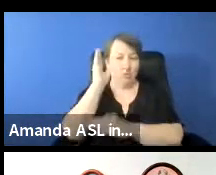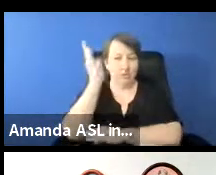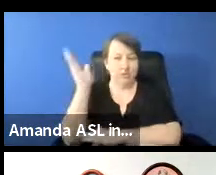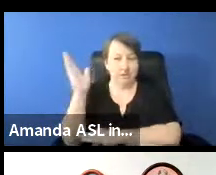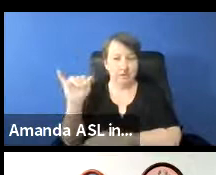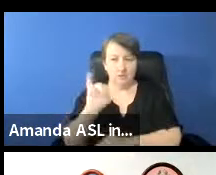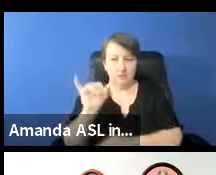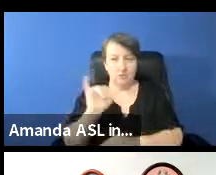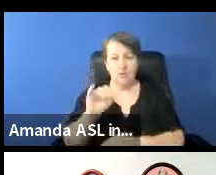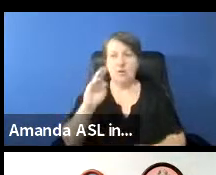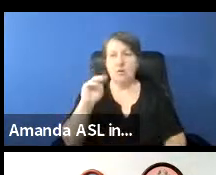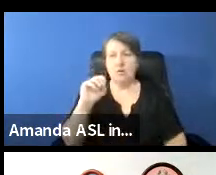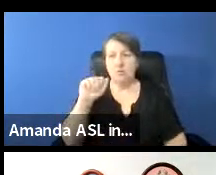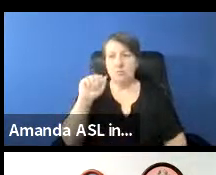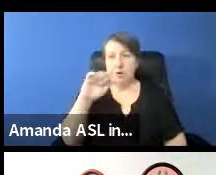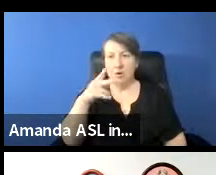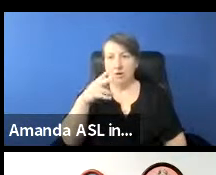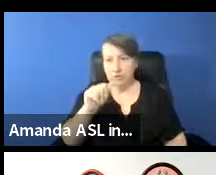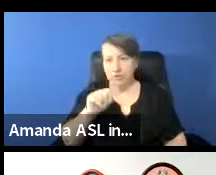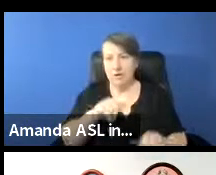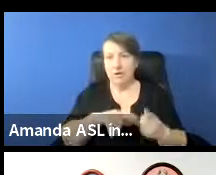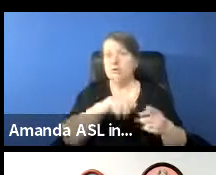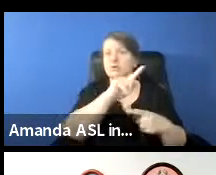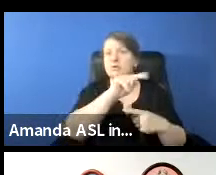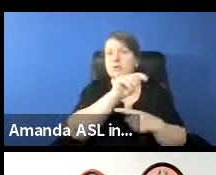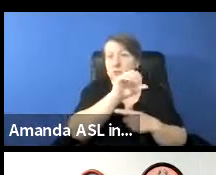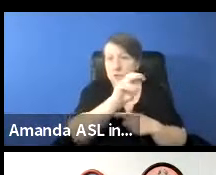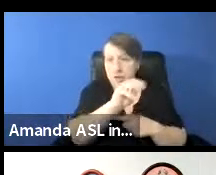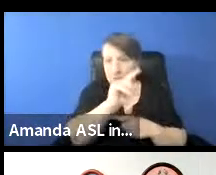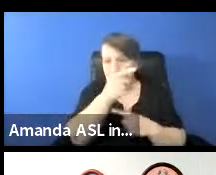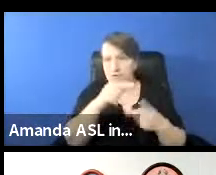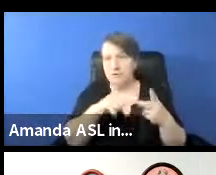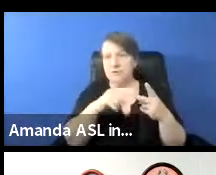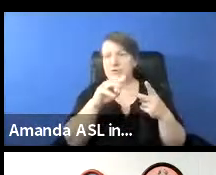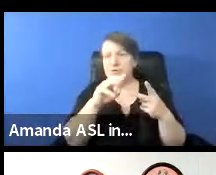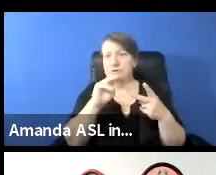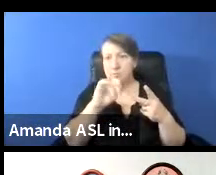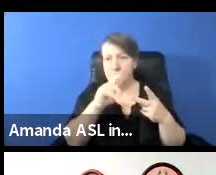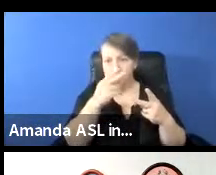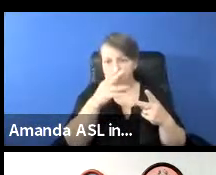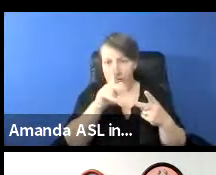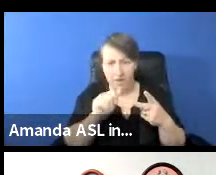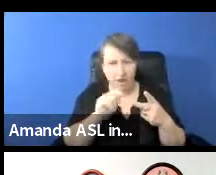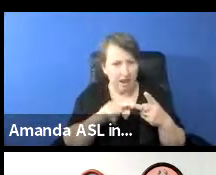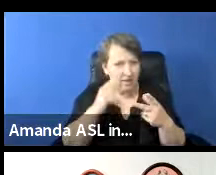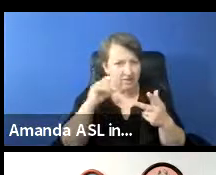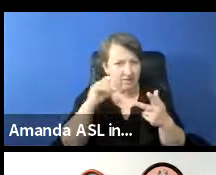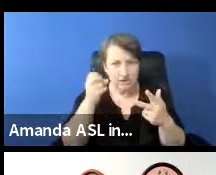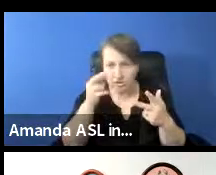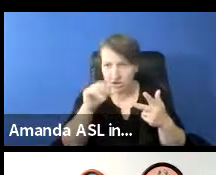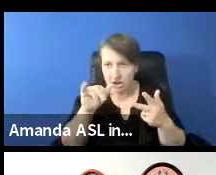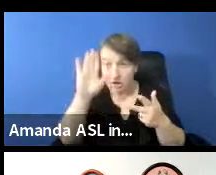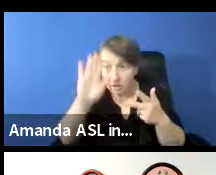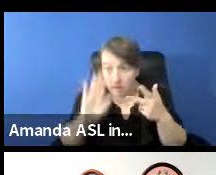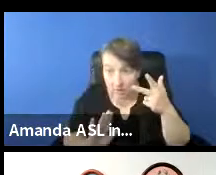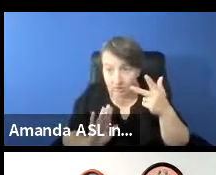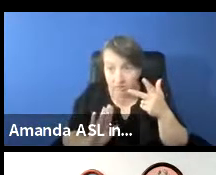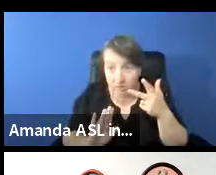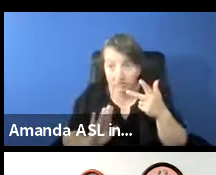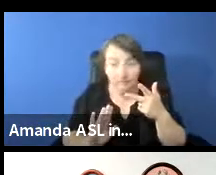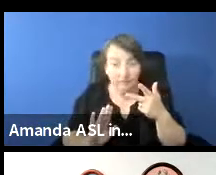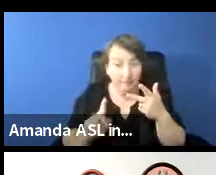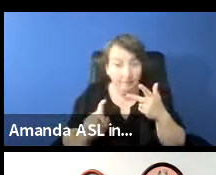see Martha, Tom Hickey, then Martha. And Sherry, did you take your hand down, up and